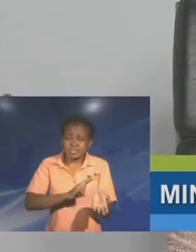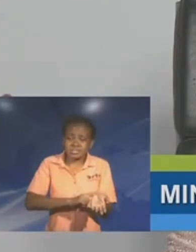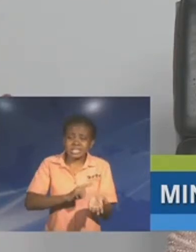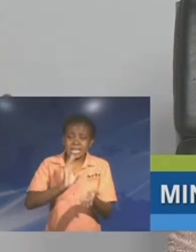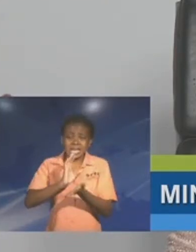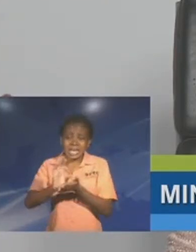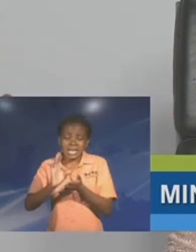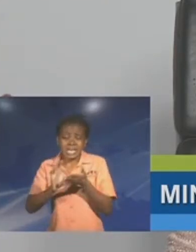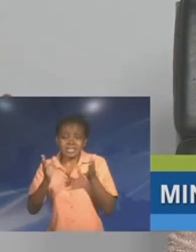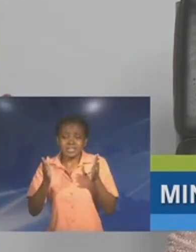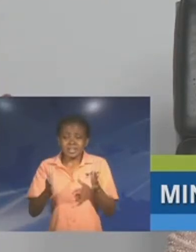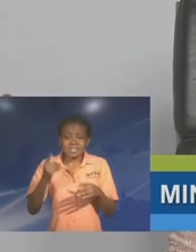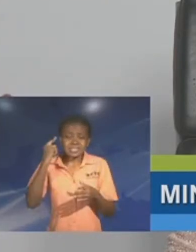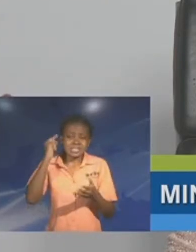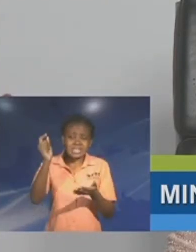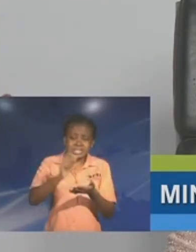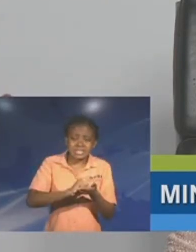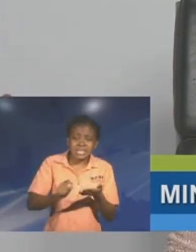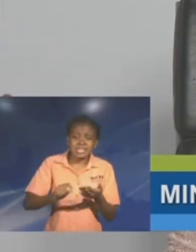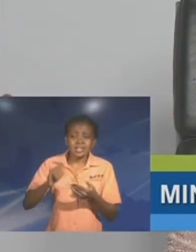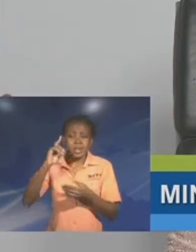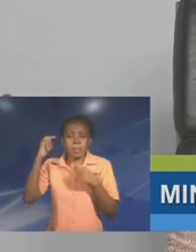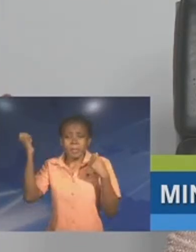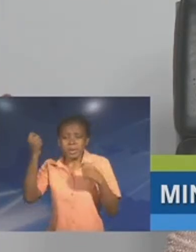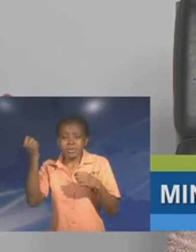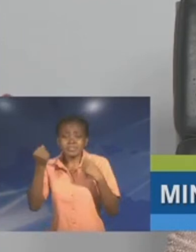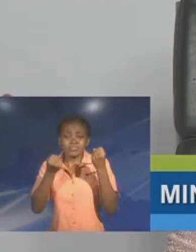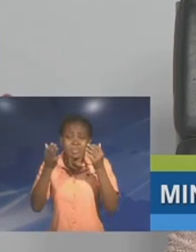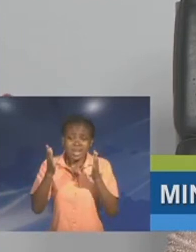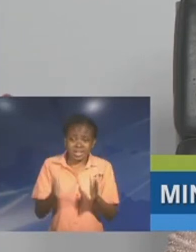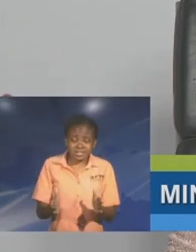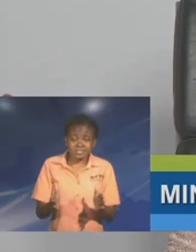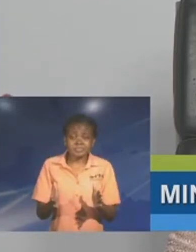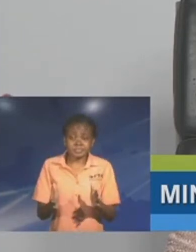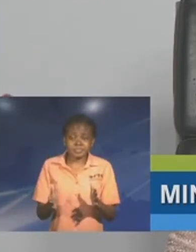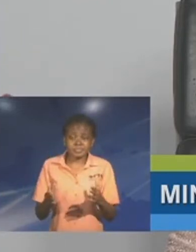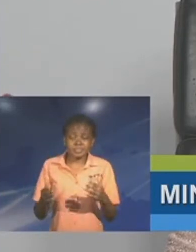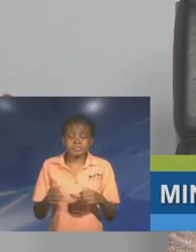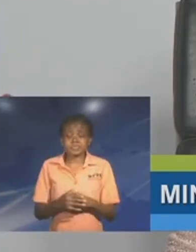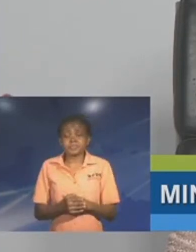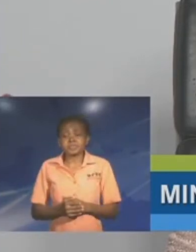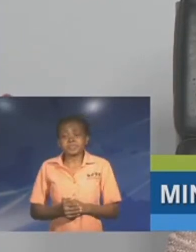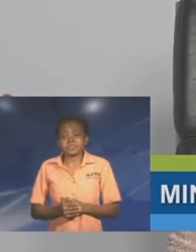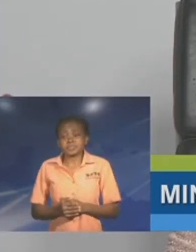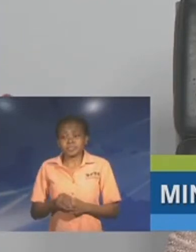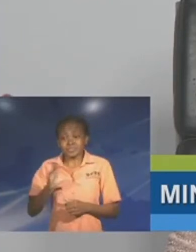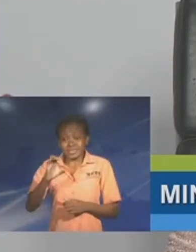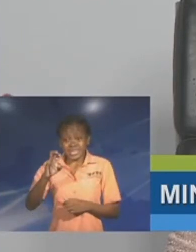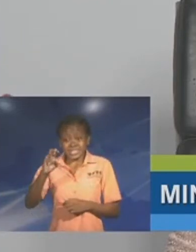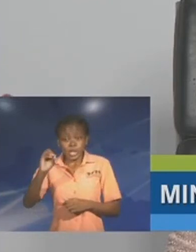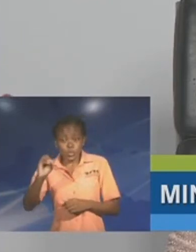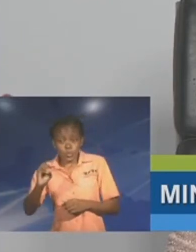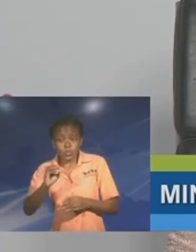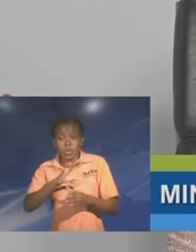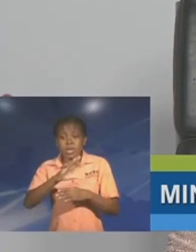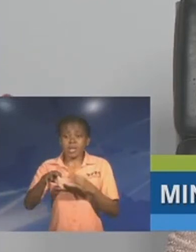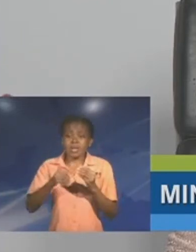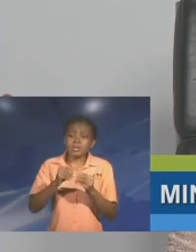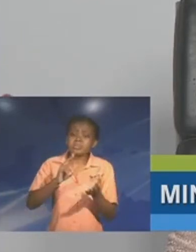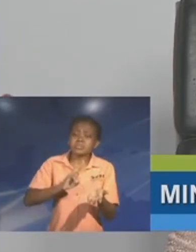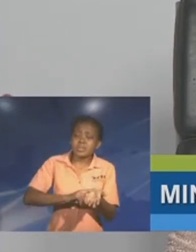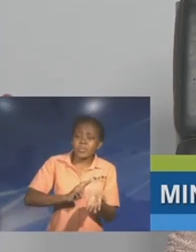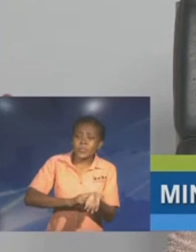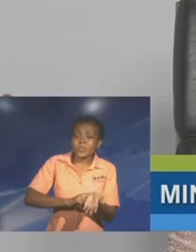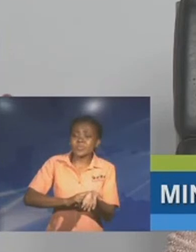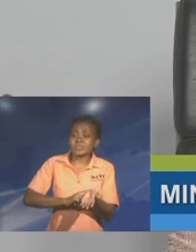clerks, ambulance drivers, laboratory staff, administrative professionals, CEOs and medical chiefs of staff have